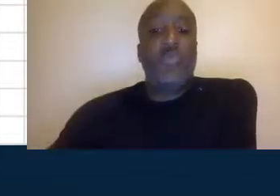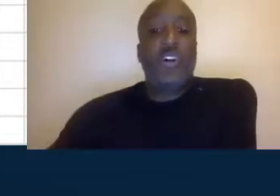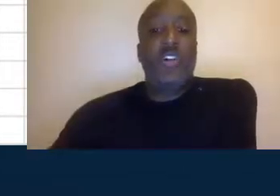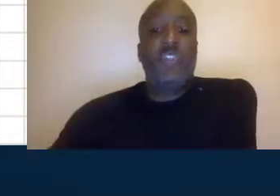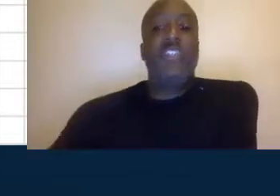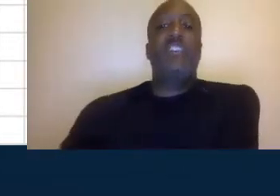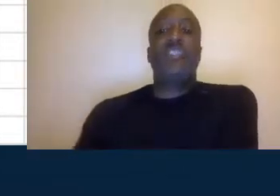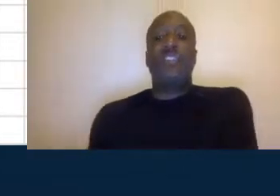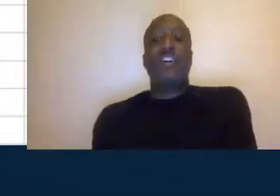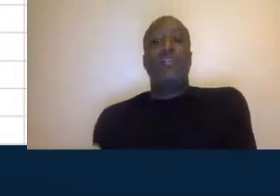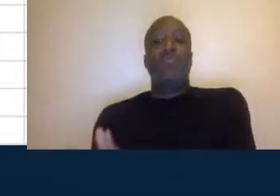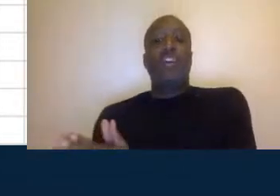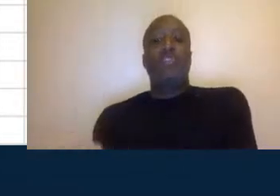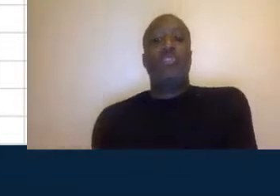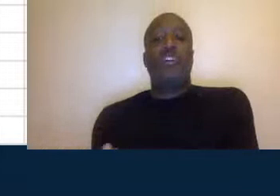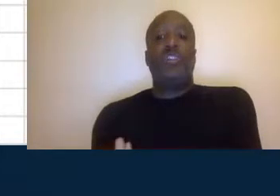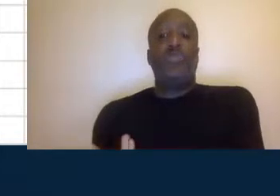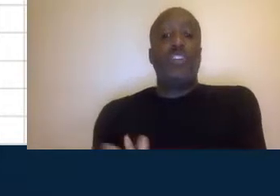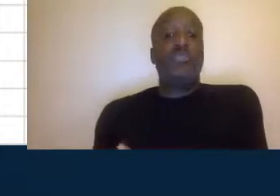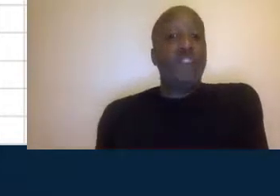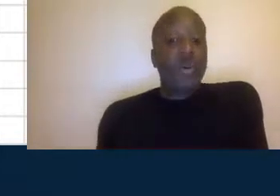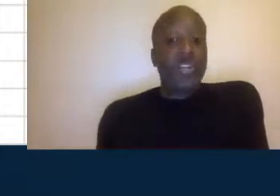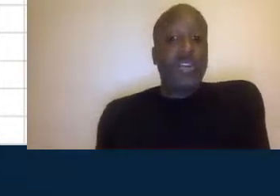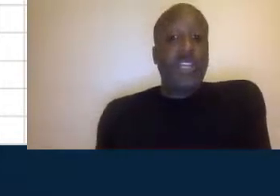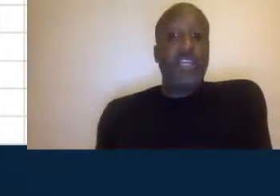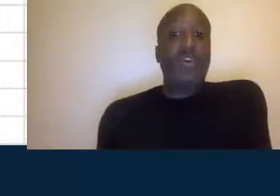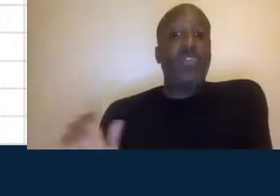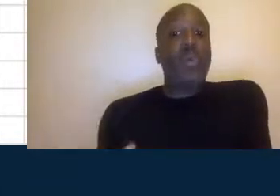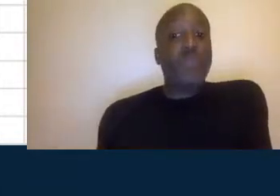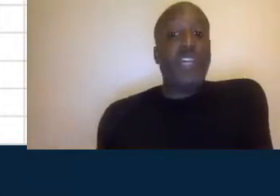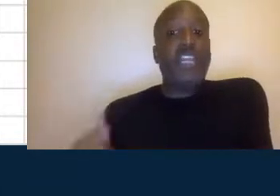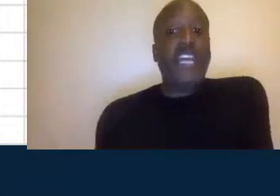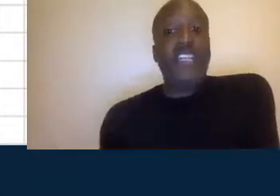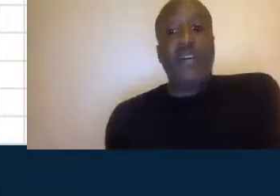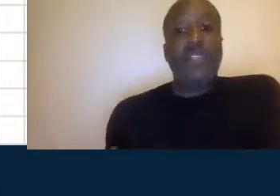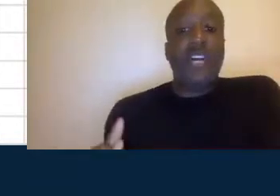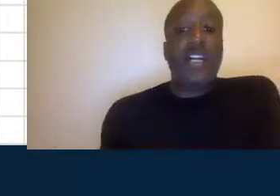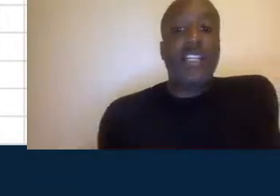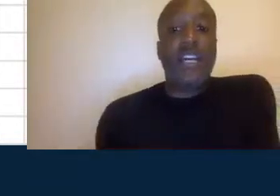people they should make sure they're registered to vote in their ADEMs on the website